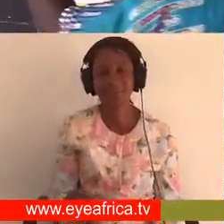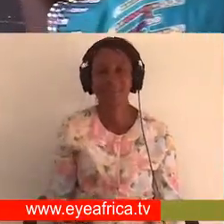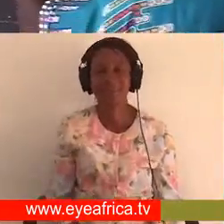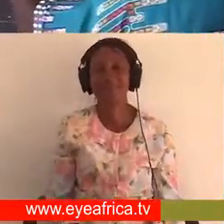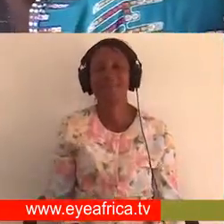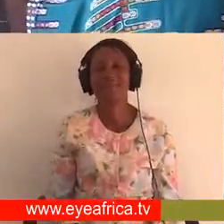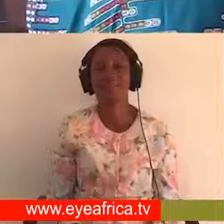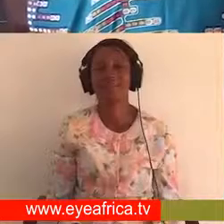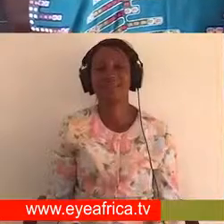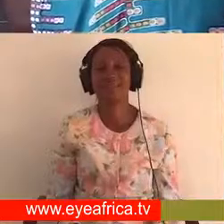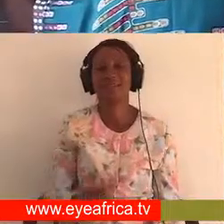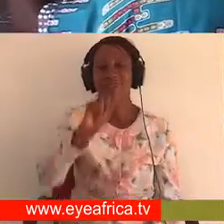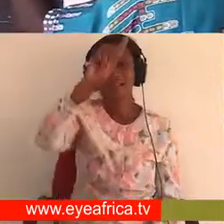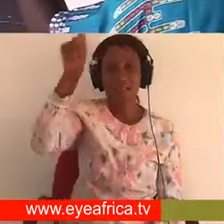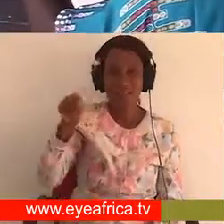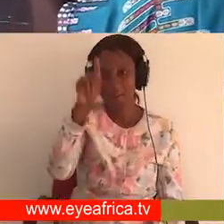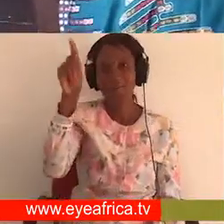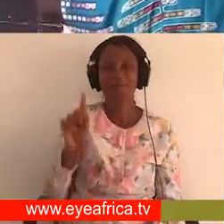Again,